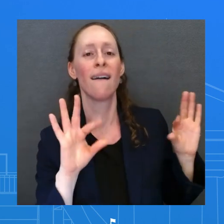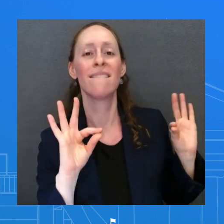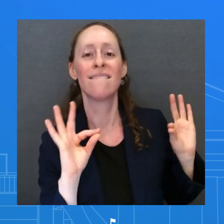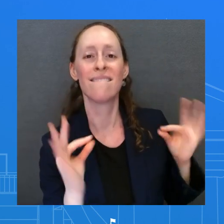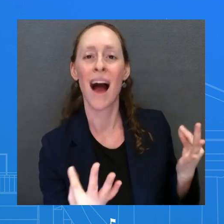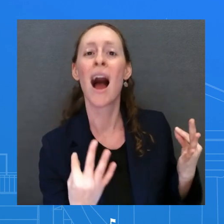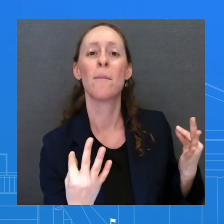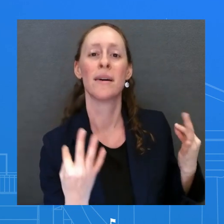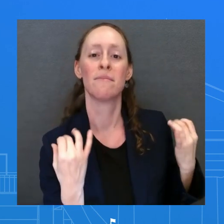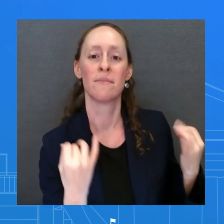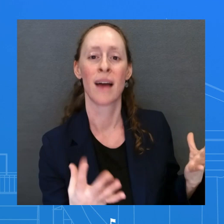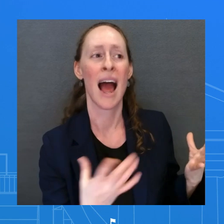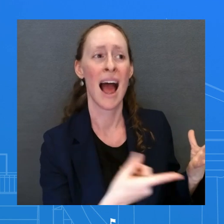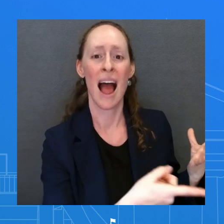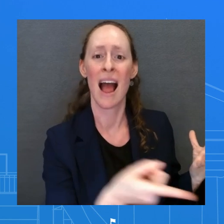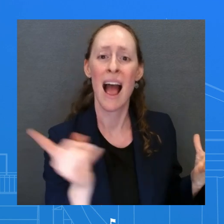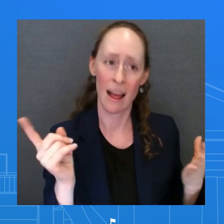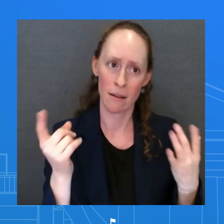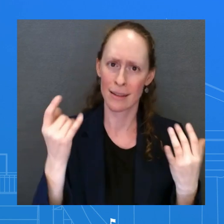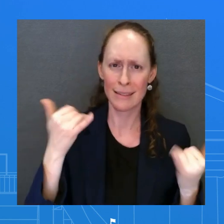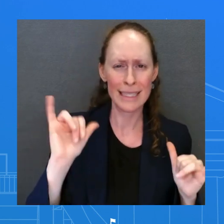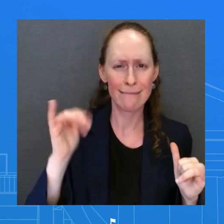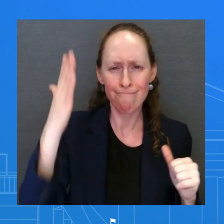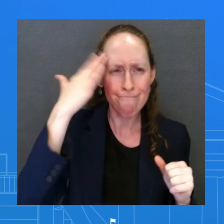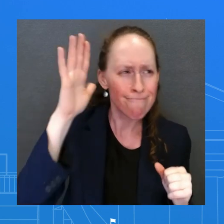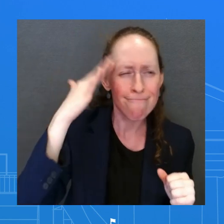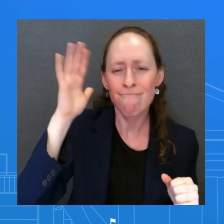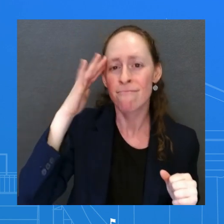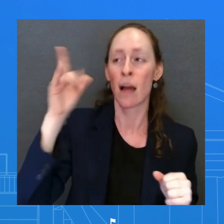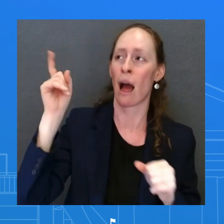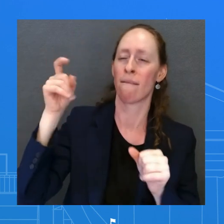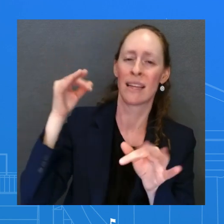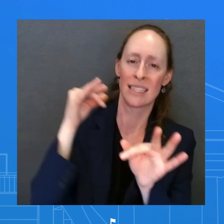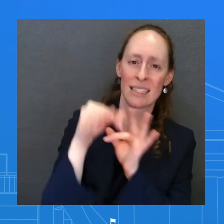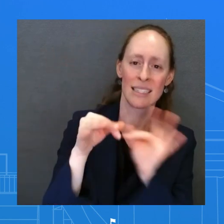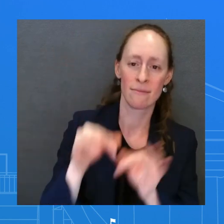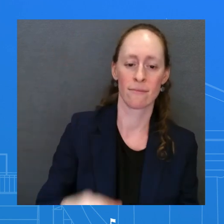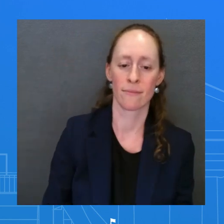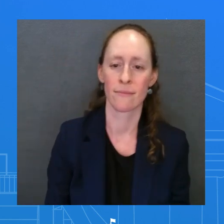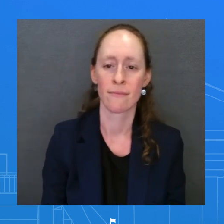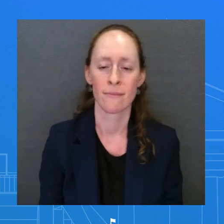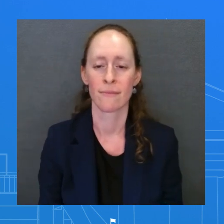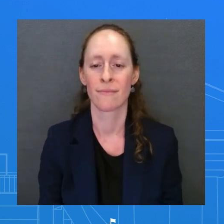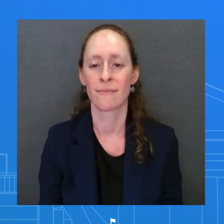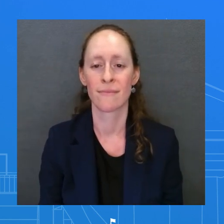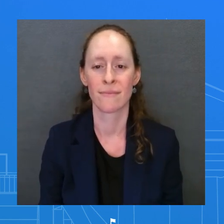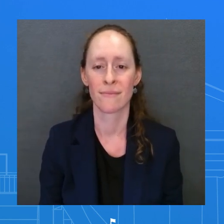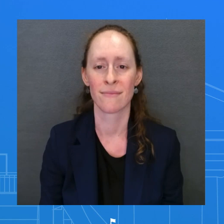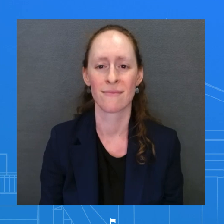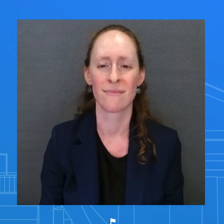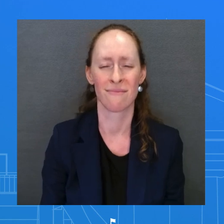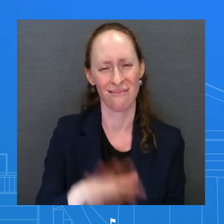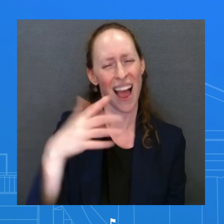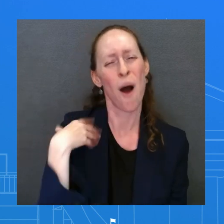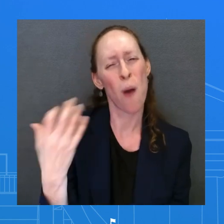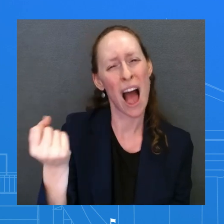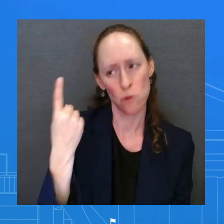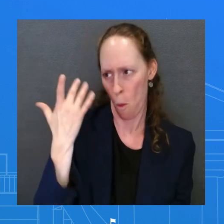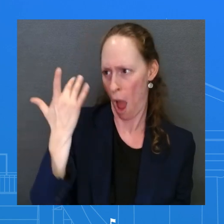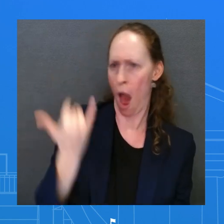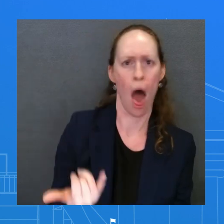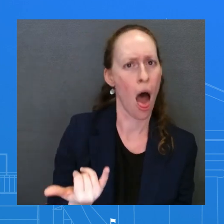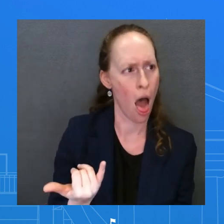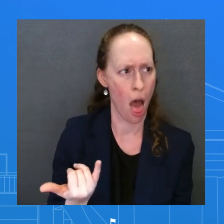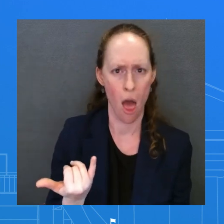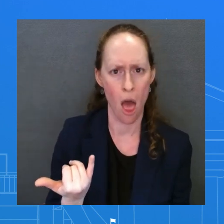has done. I'm just trying to get a better sense of why now for this speech. Is it tied to the progress in the economy? Is it tied to just like the moment we are